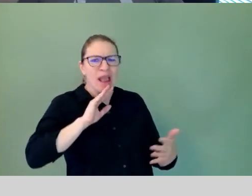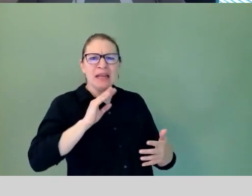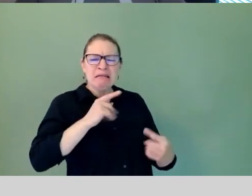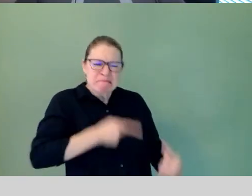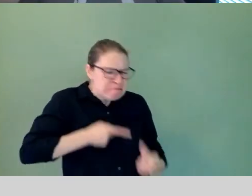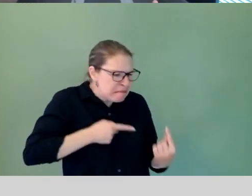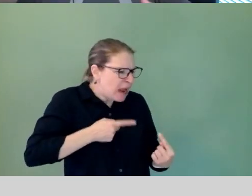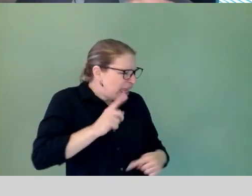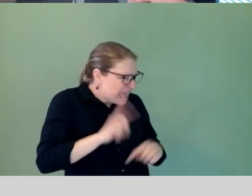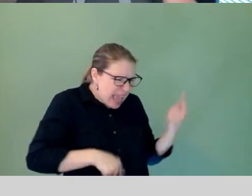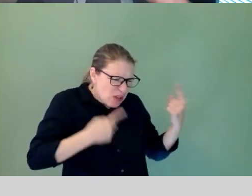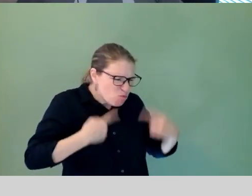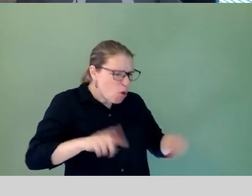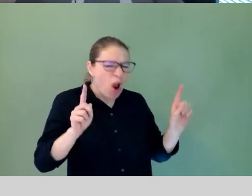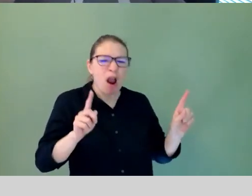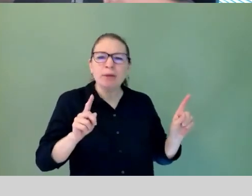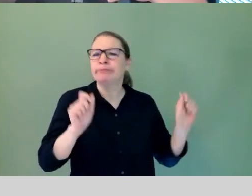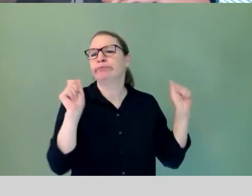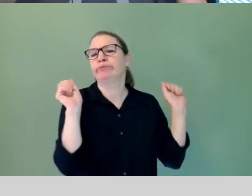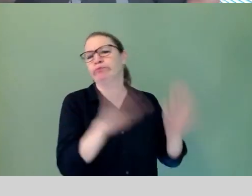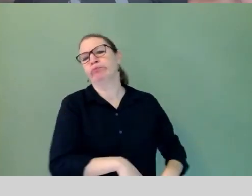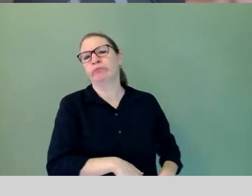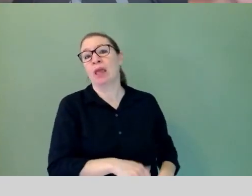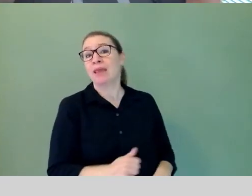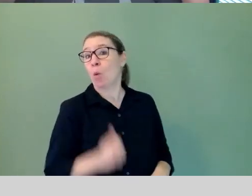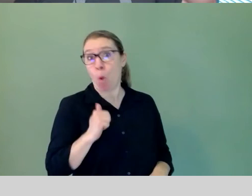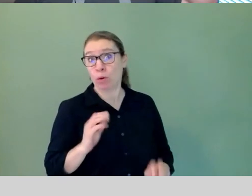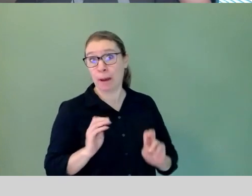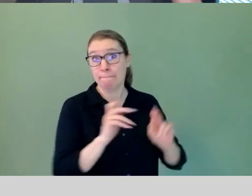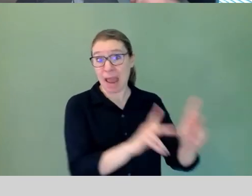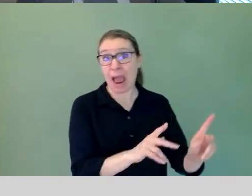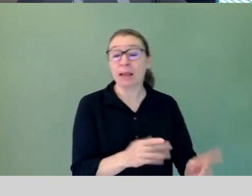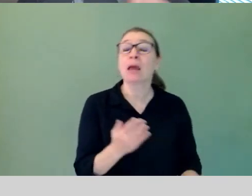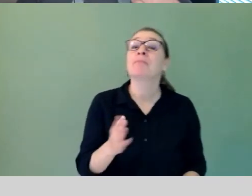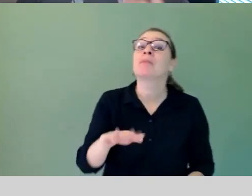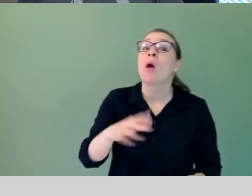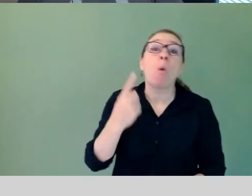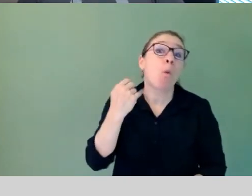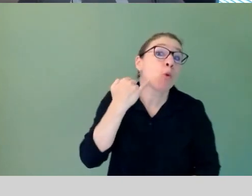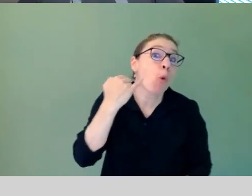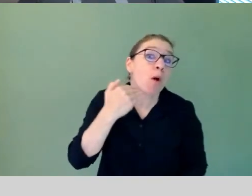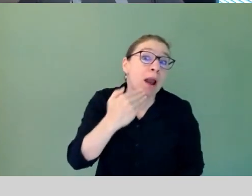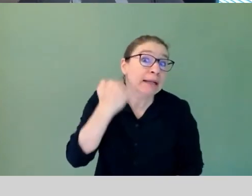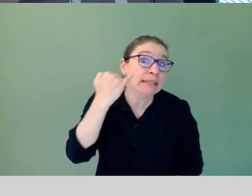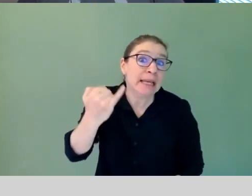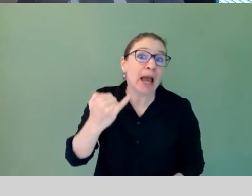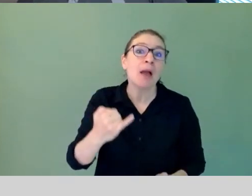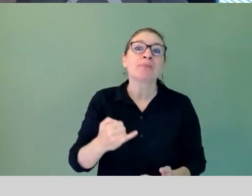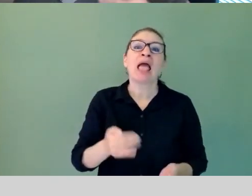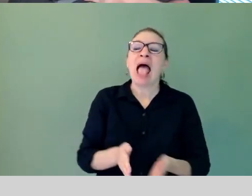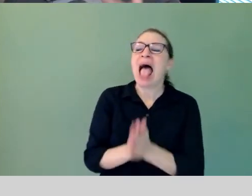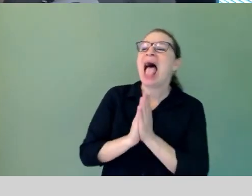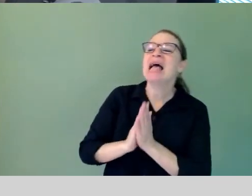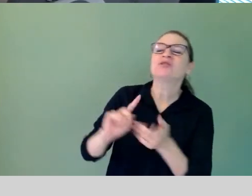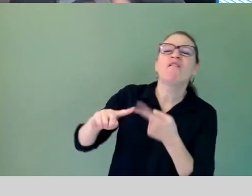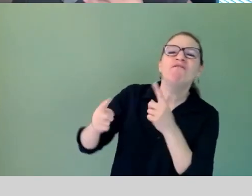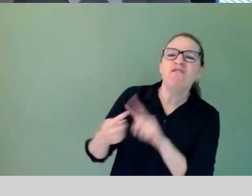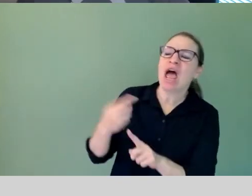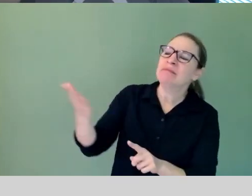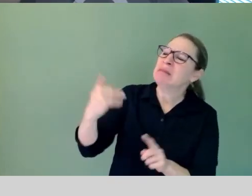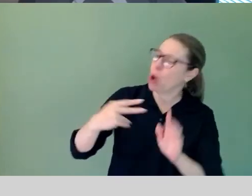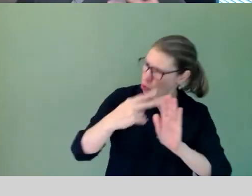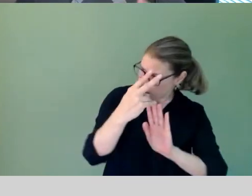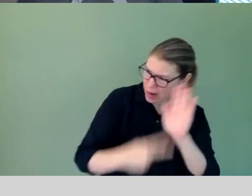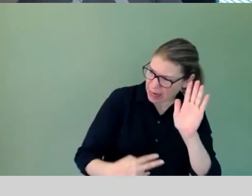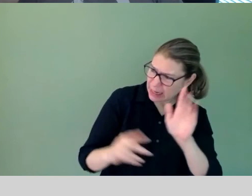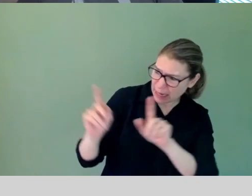back. If possible, have someone else test your code who you work with. So make sure that have someone